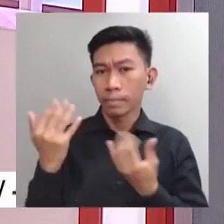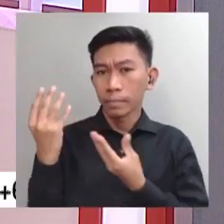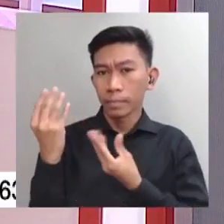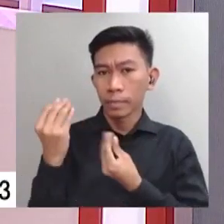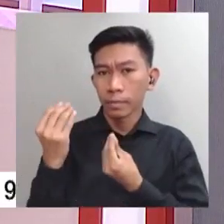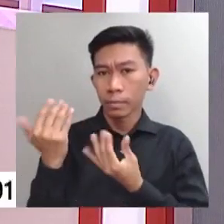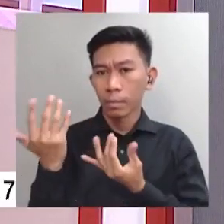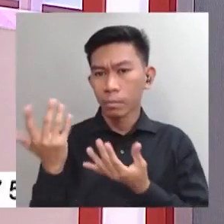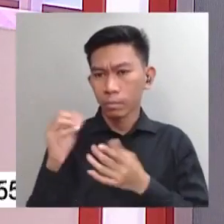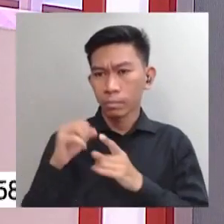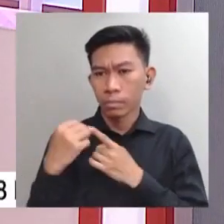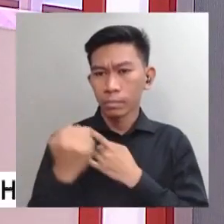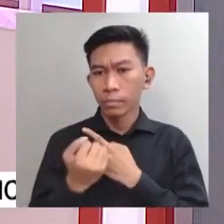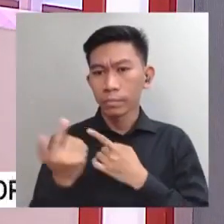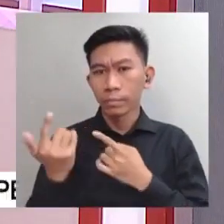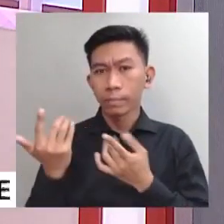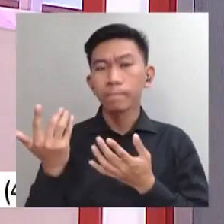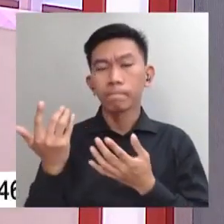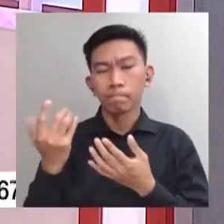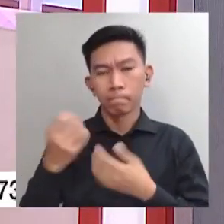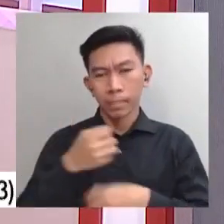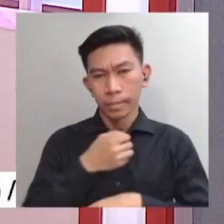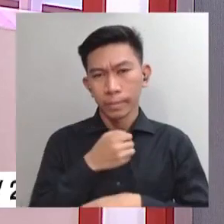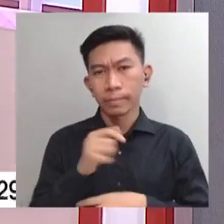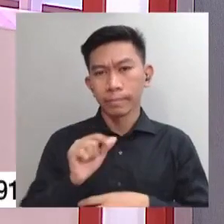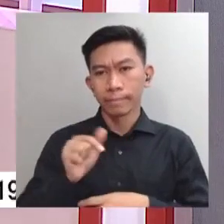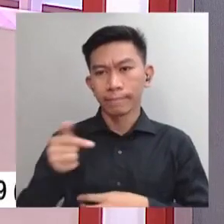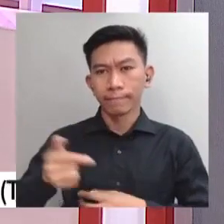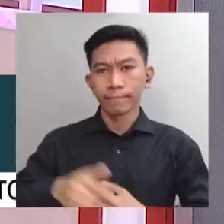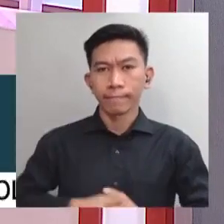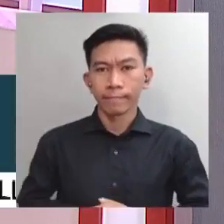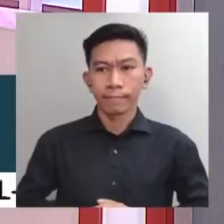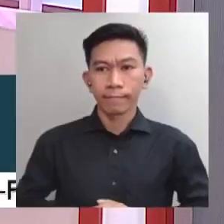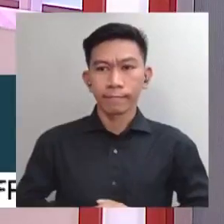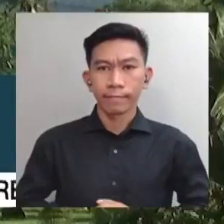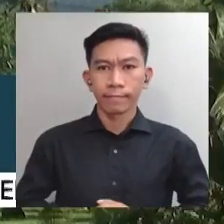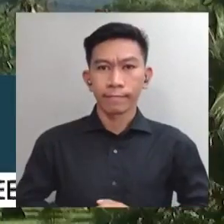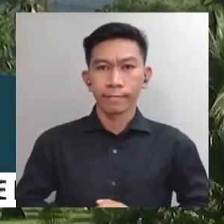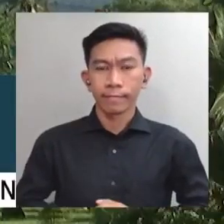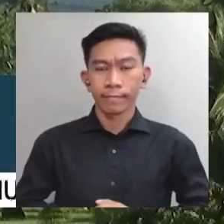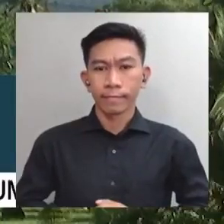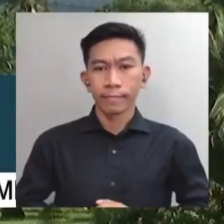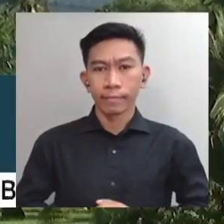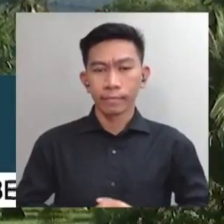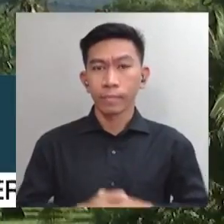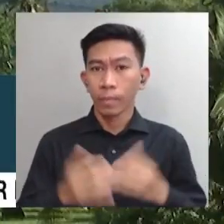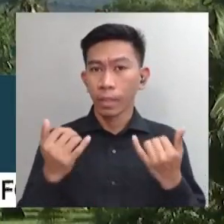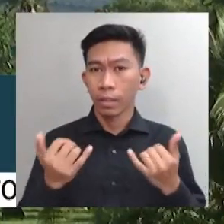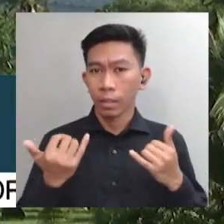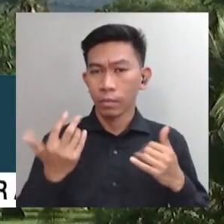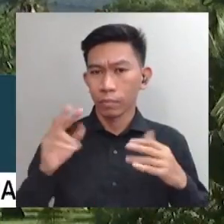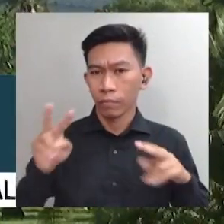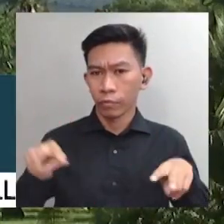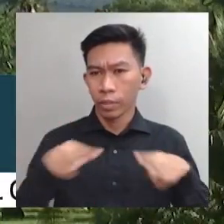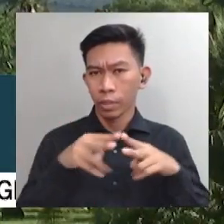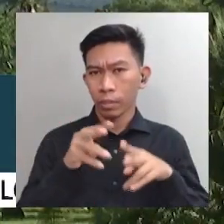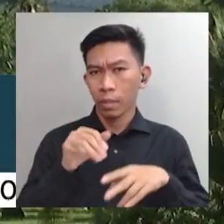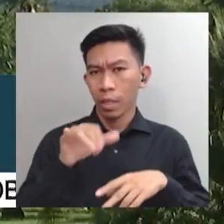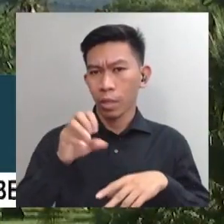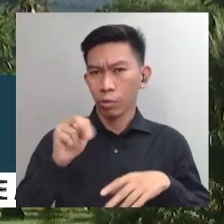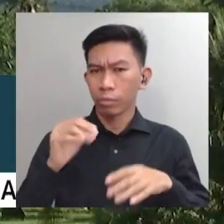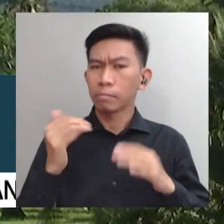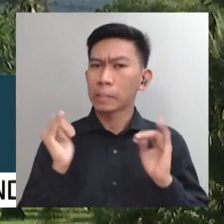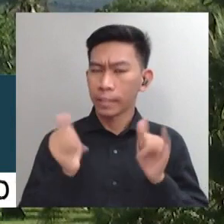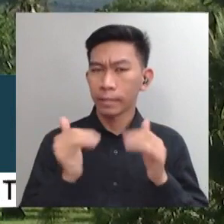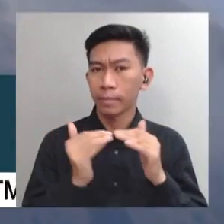our very own Jose Carretero. Jose, over to you. Carmina, Mayon volcano remains at alert level 3. For